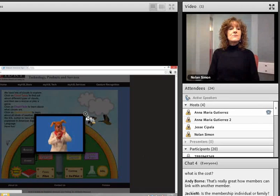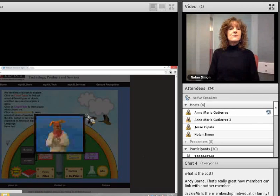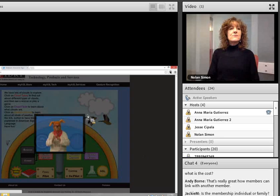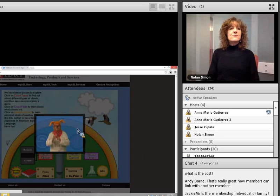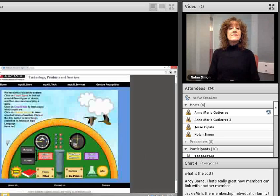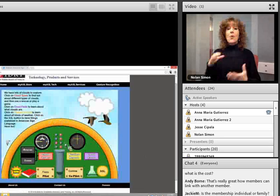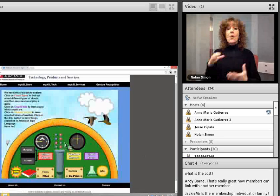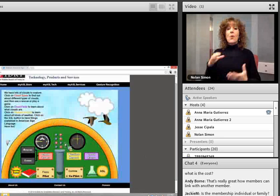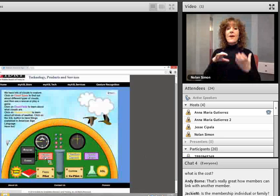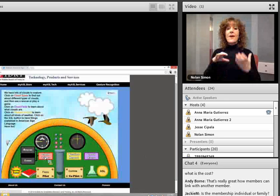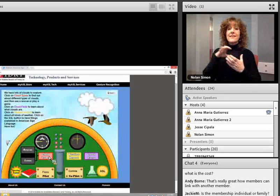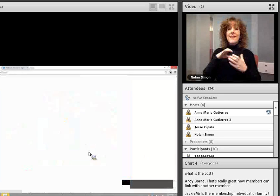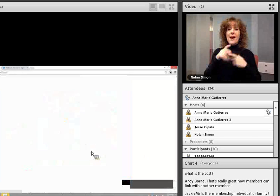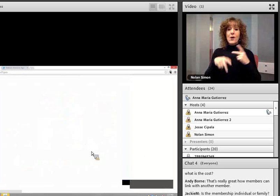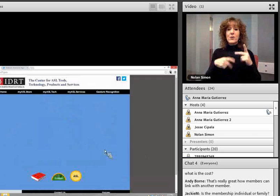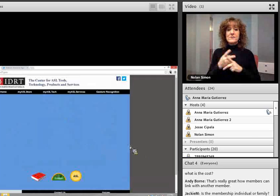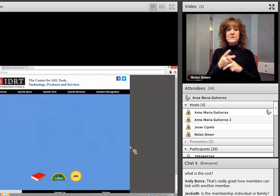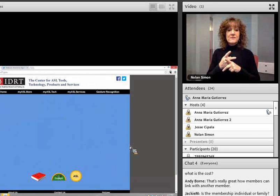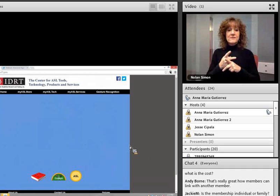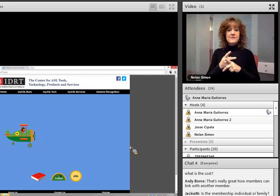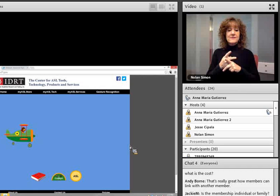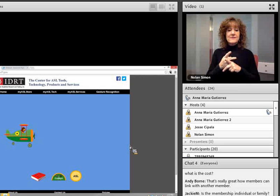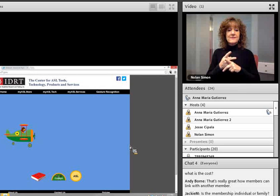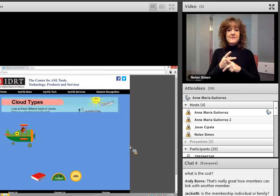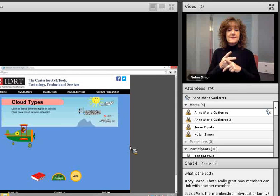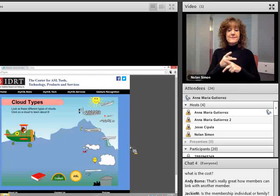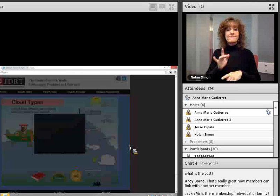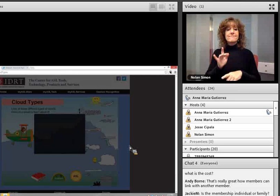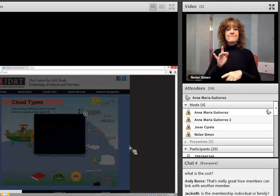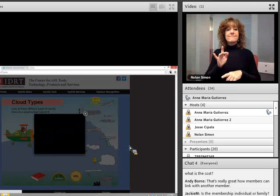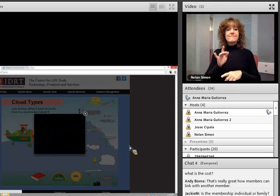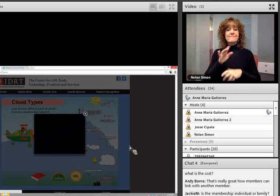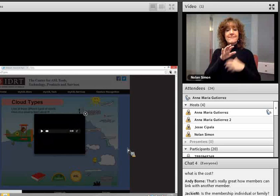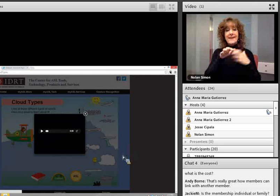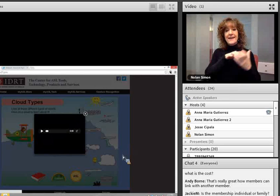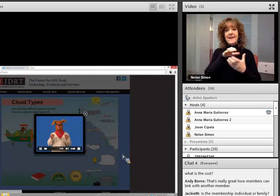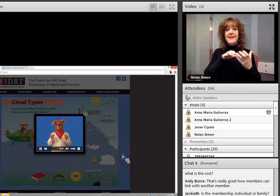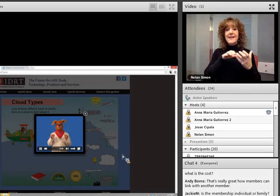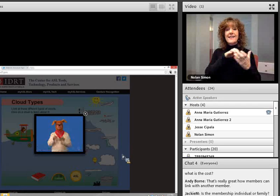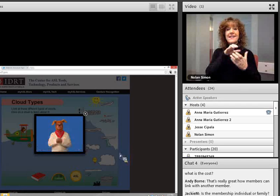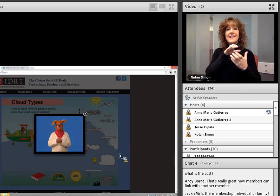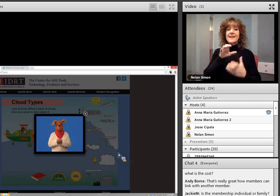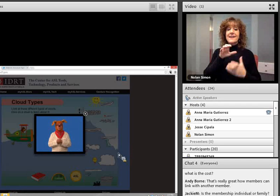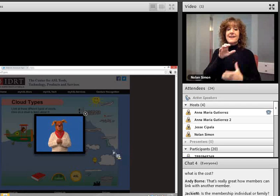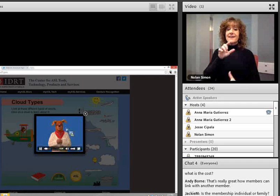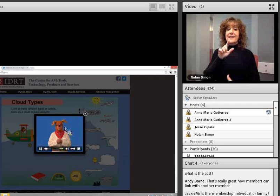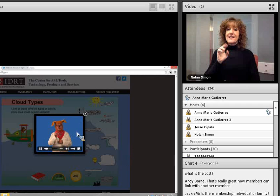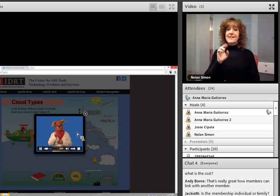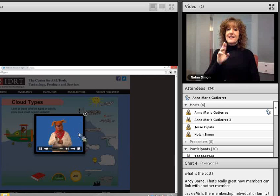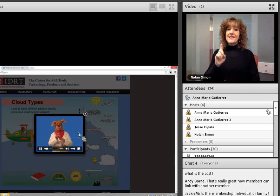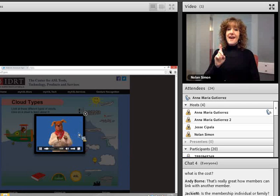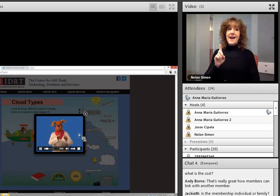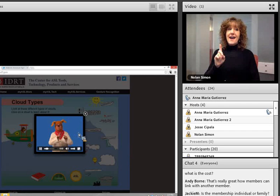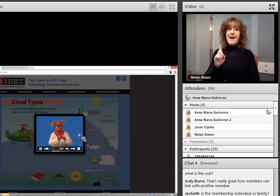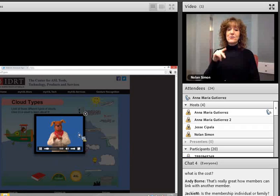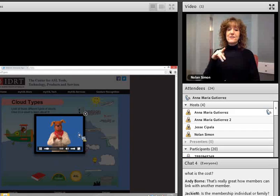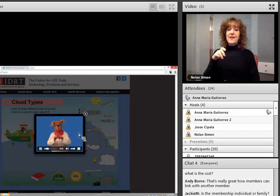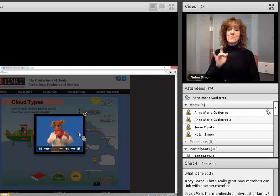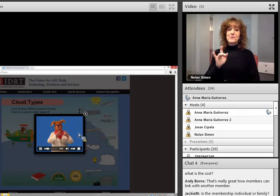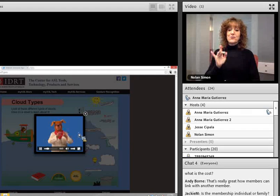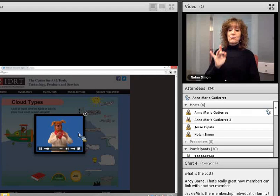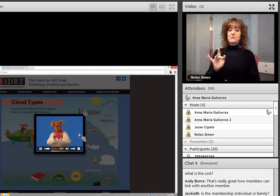Okay, so cloud types, we go into cloud types. So pause